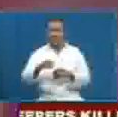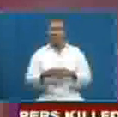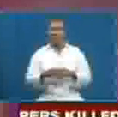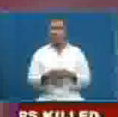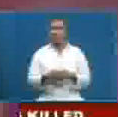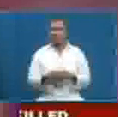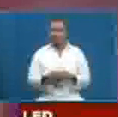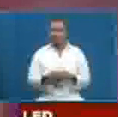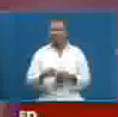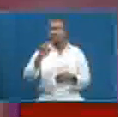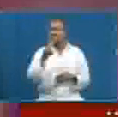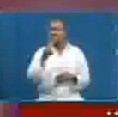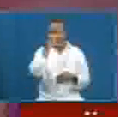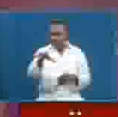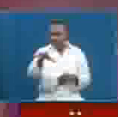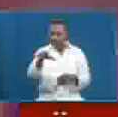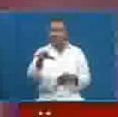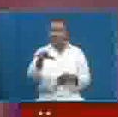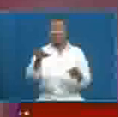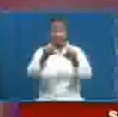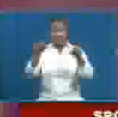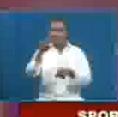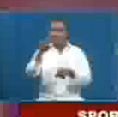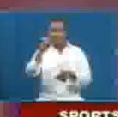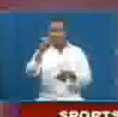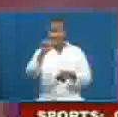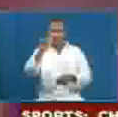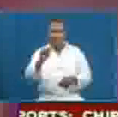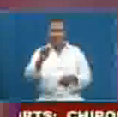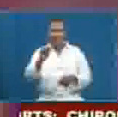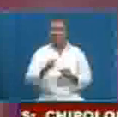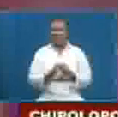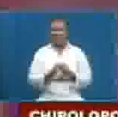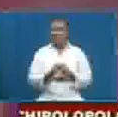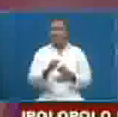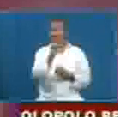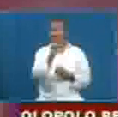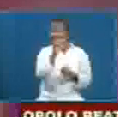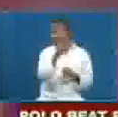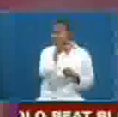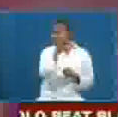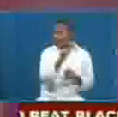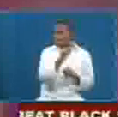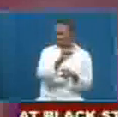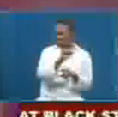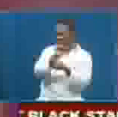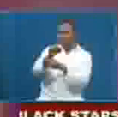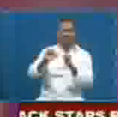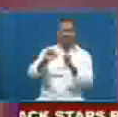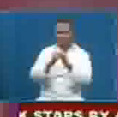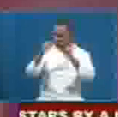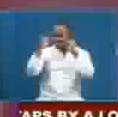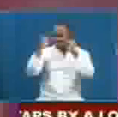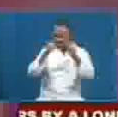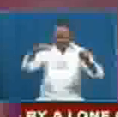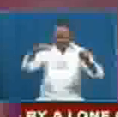Levy Mwanawasa Stadium in Zambia's third largest city, Ndola. Reigning African champion Zambia tackled the match with